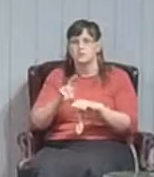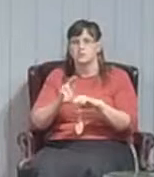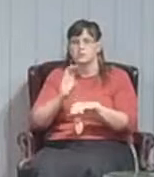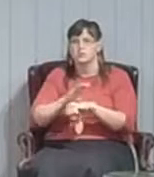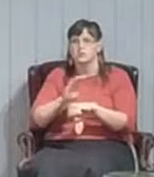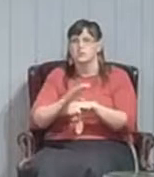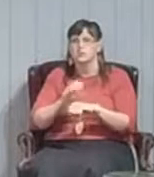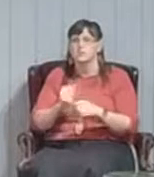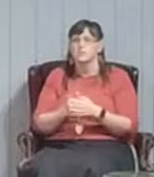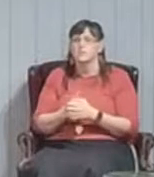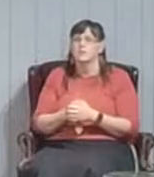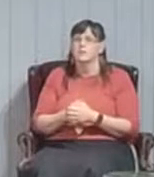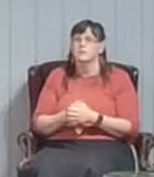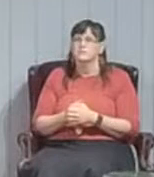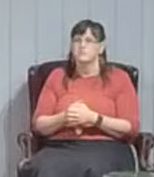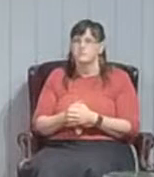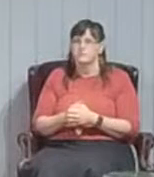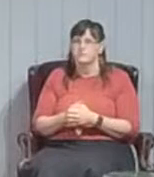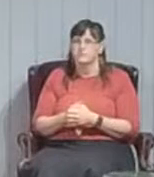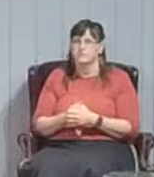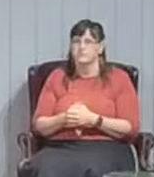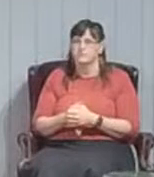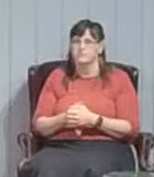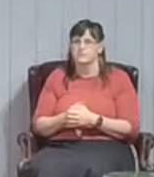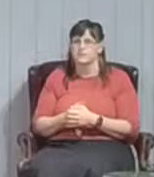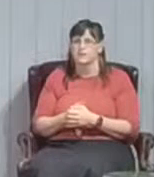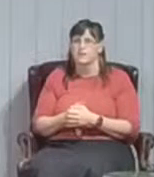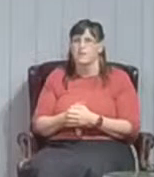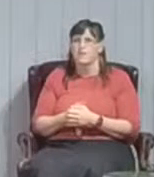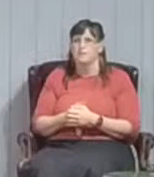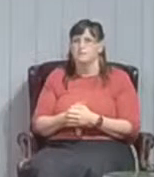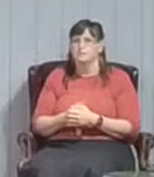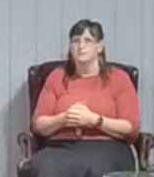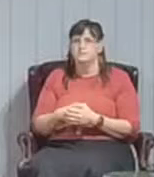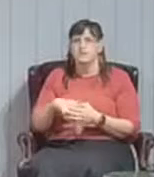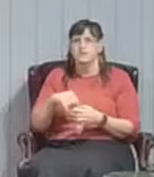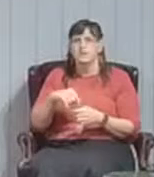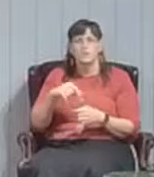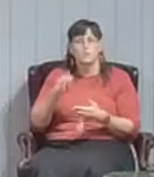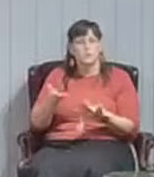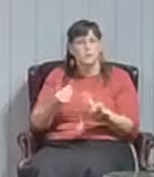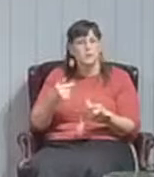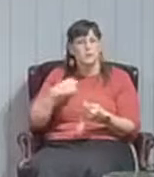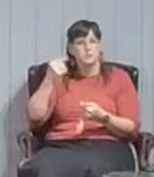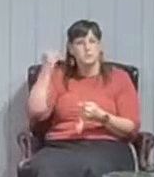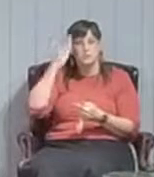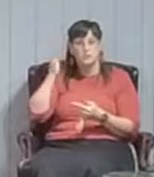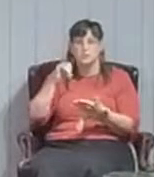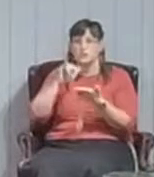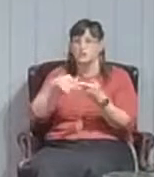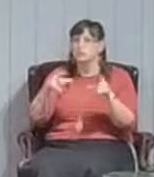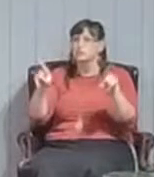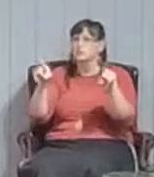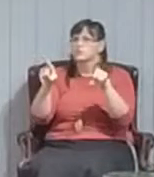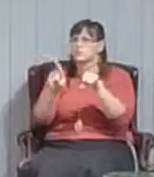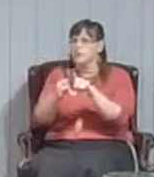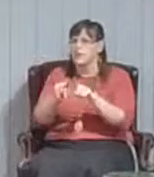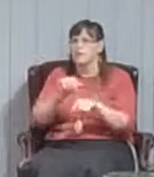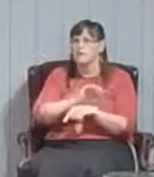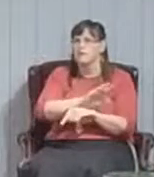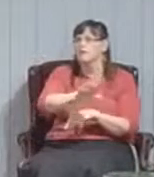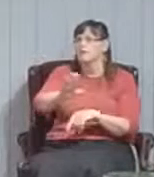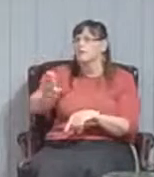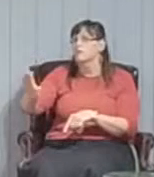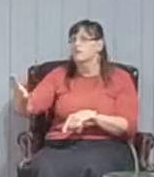It was Jehovah's Witness Bible. Can't remember what they're called right now. But he wanted me to know, it's just like their Bible. We're